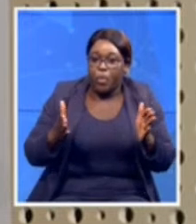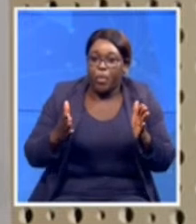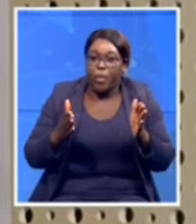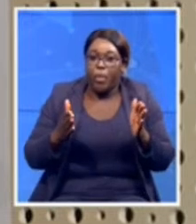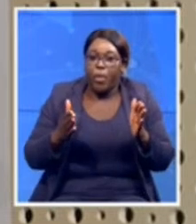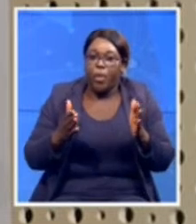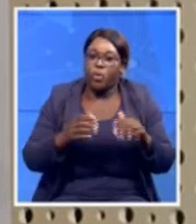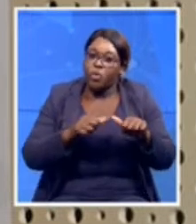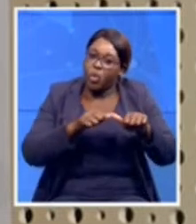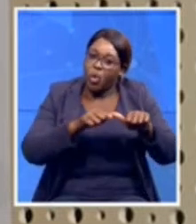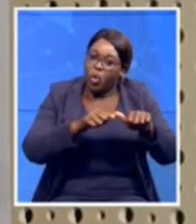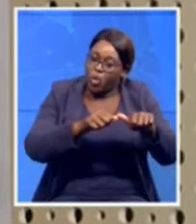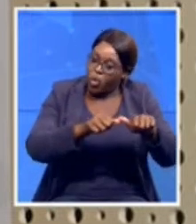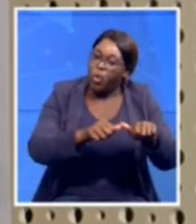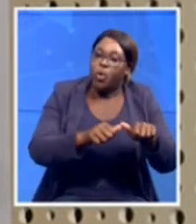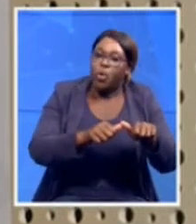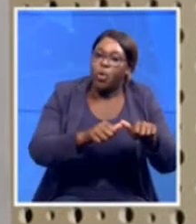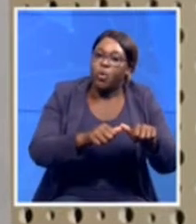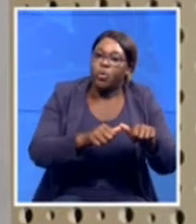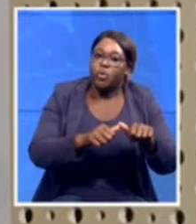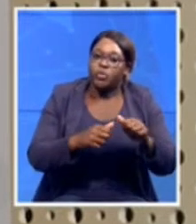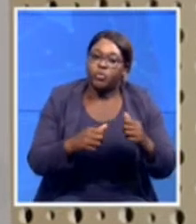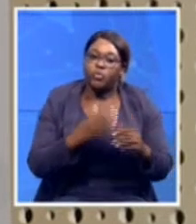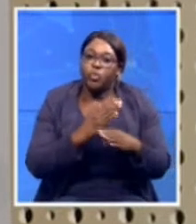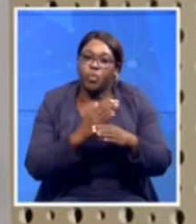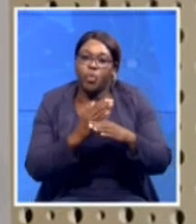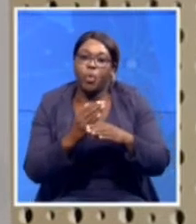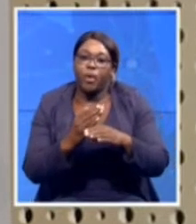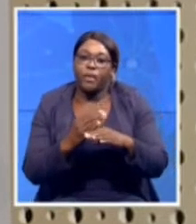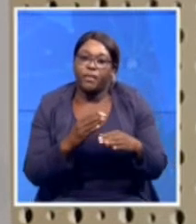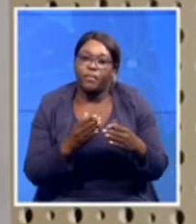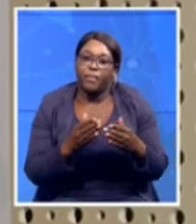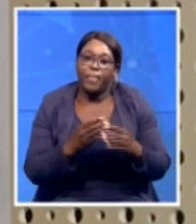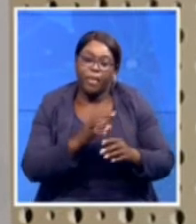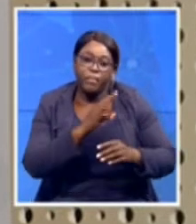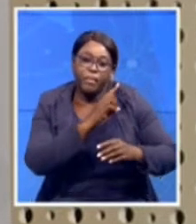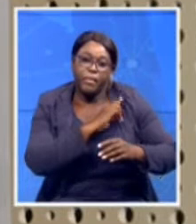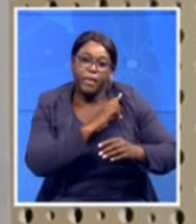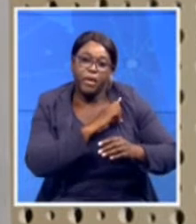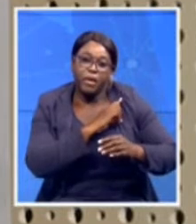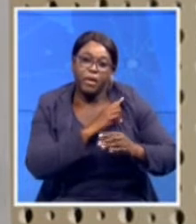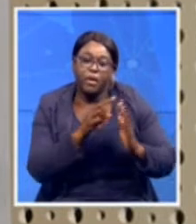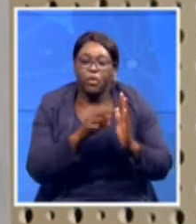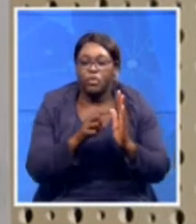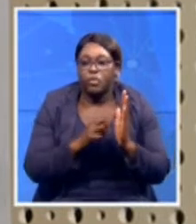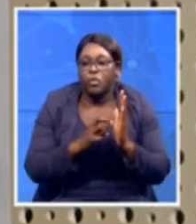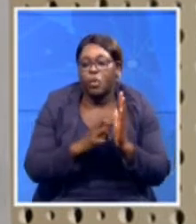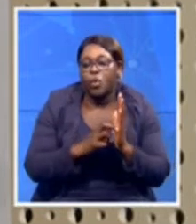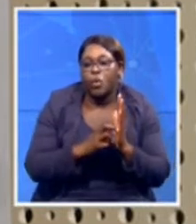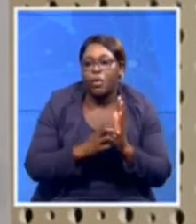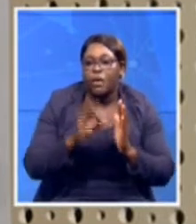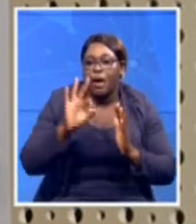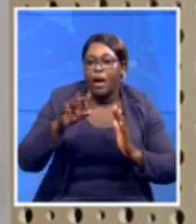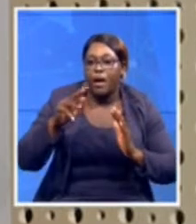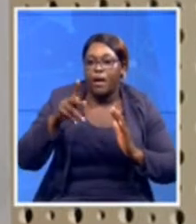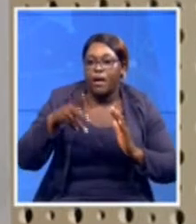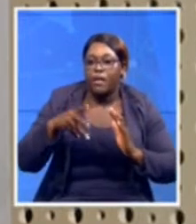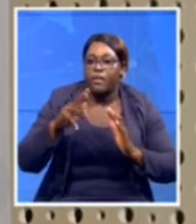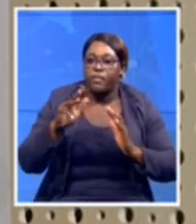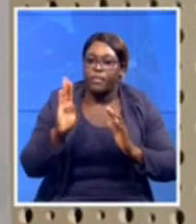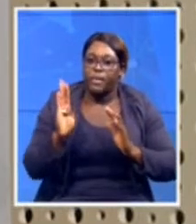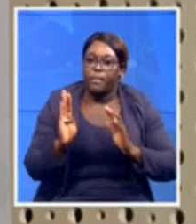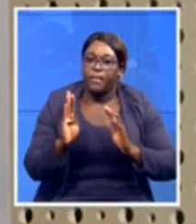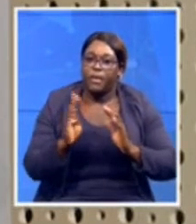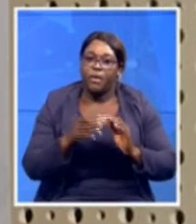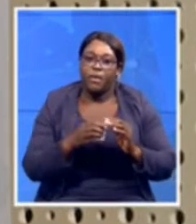that may arise because of rulings of the FPB or the Enforcement Committee. And this, ladies and gentlemen, continues to be